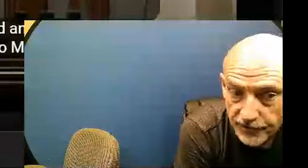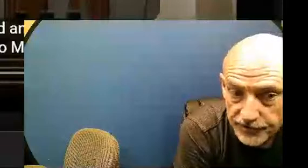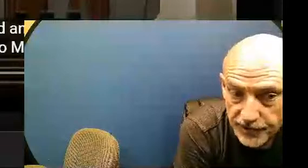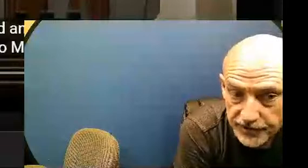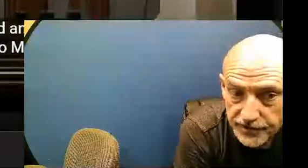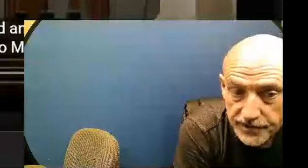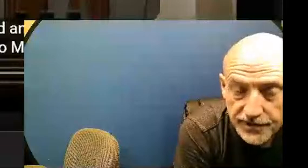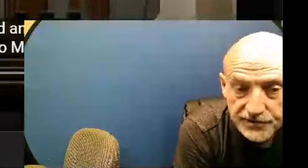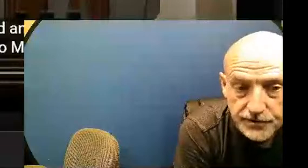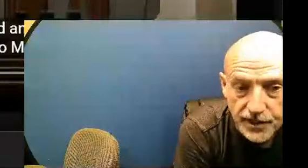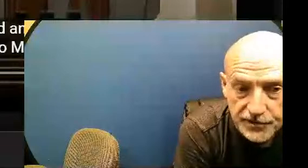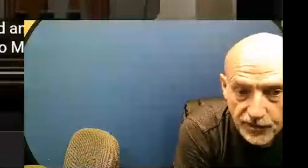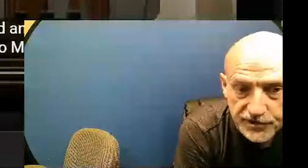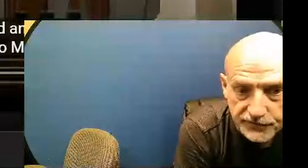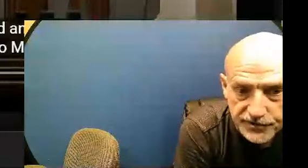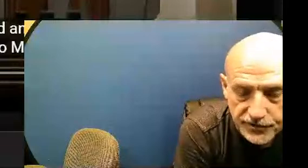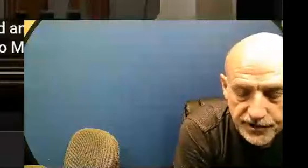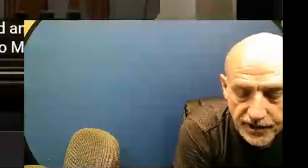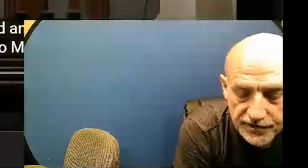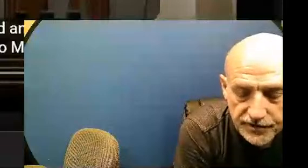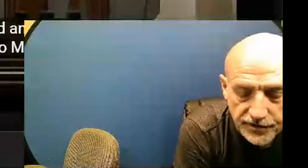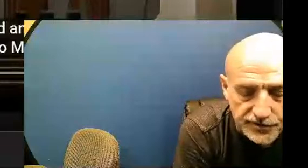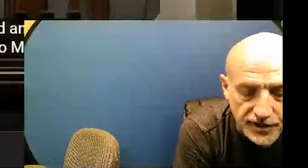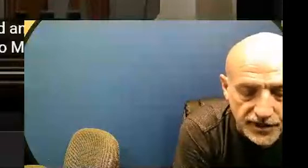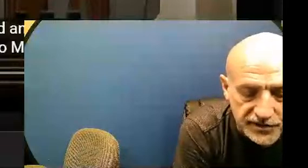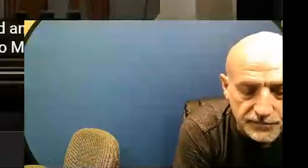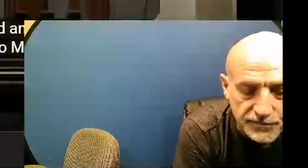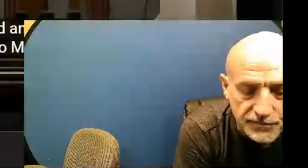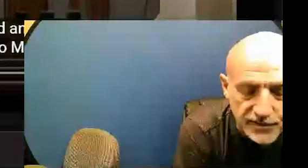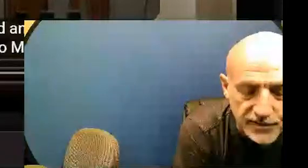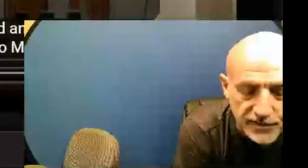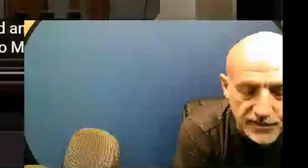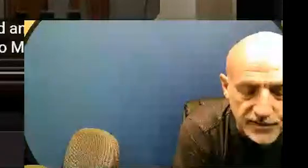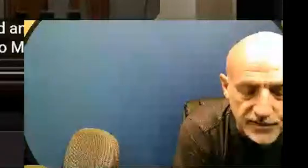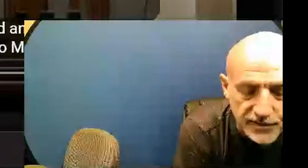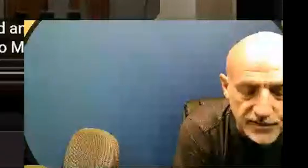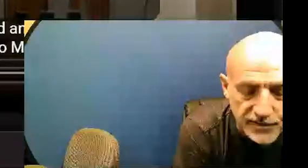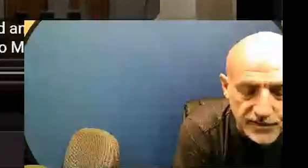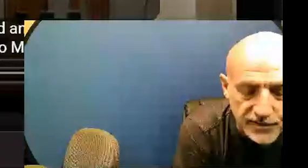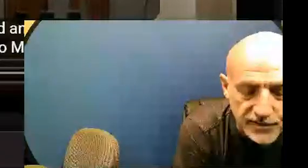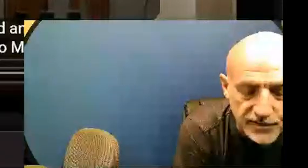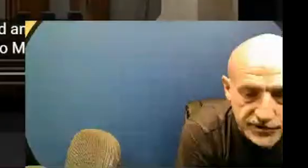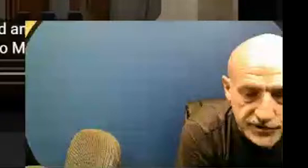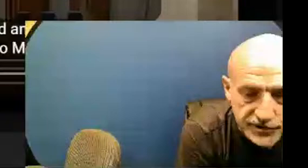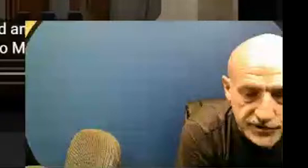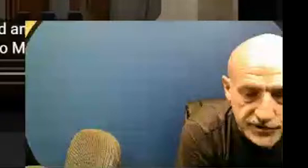type of association. That's expressive association, because intimate association